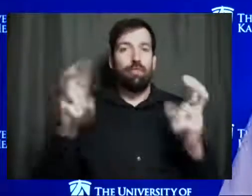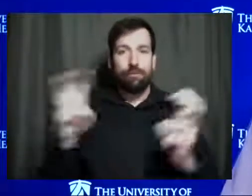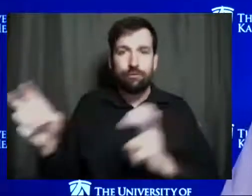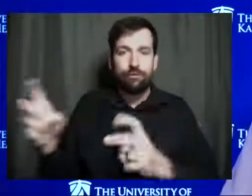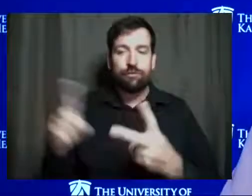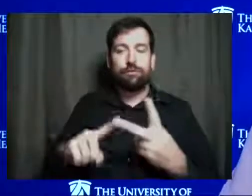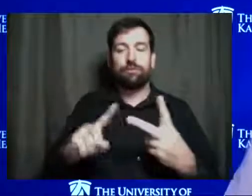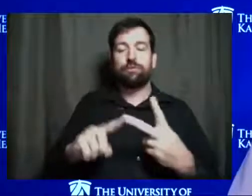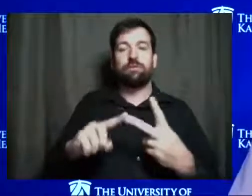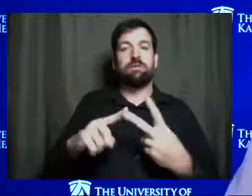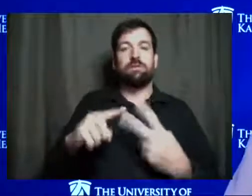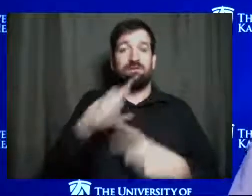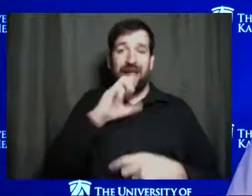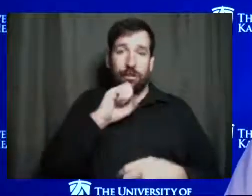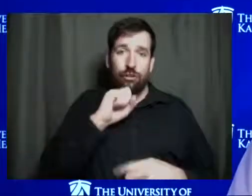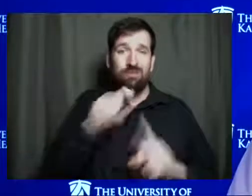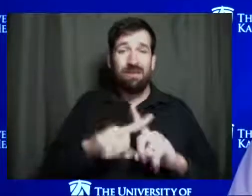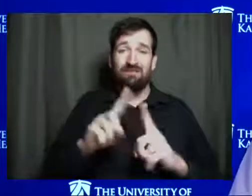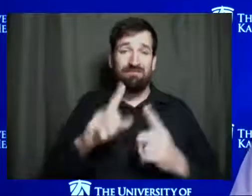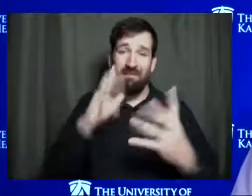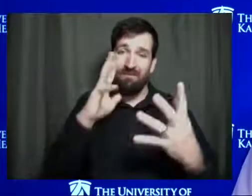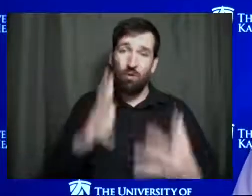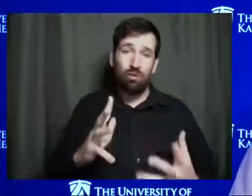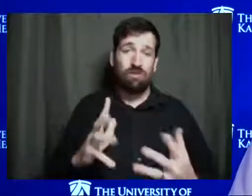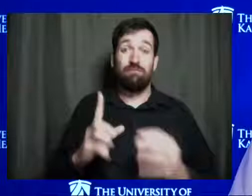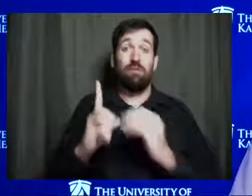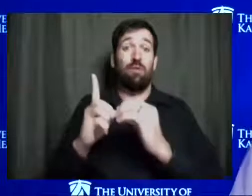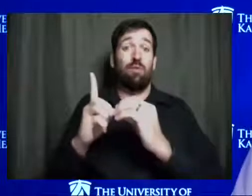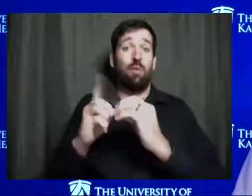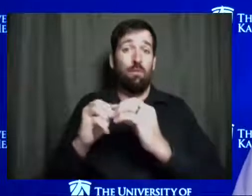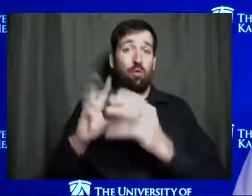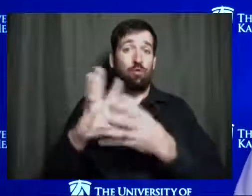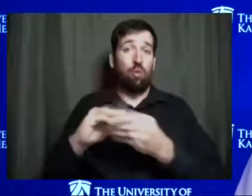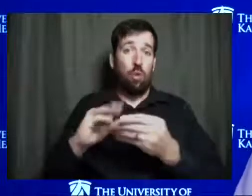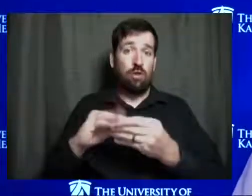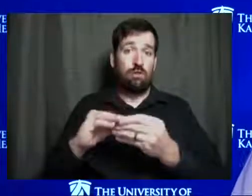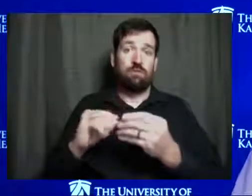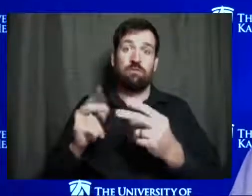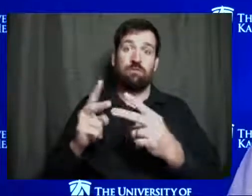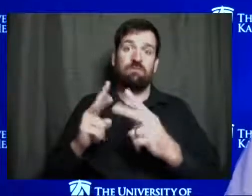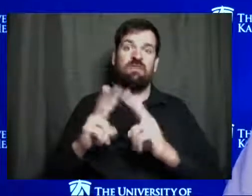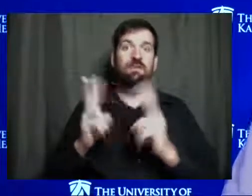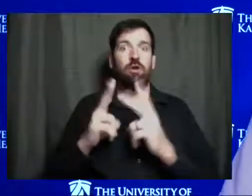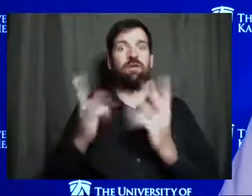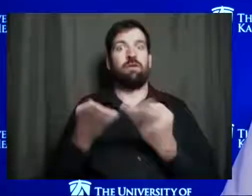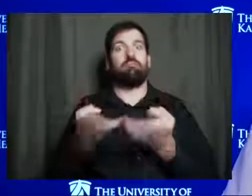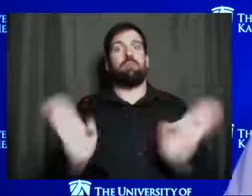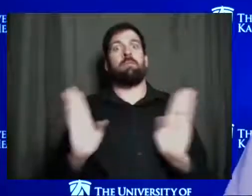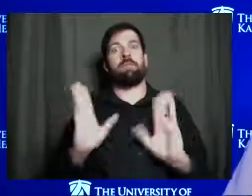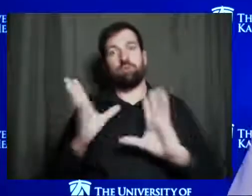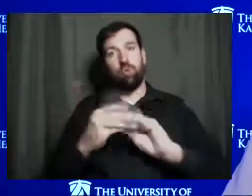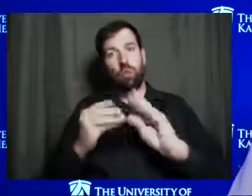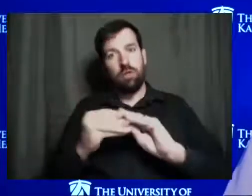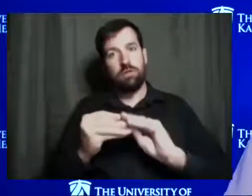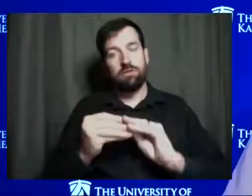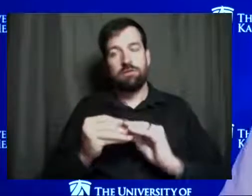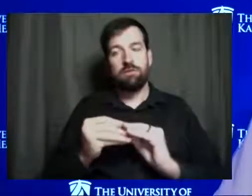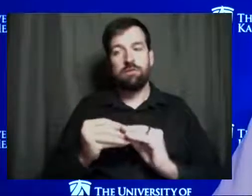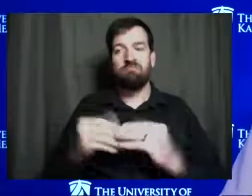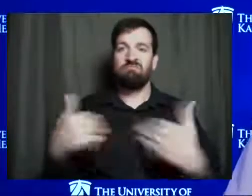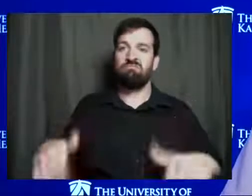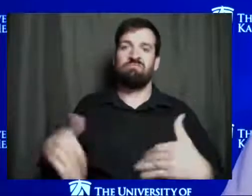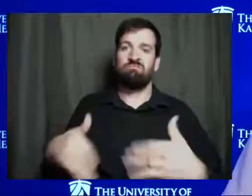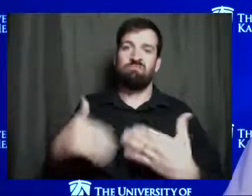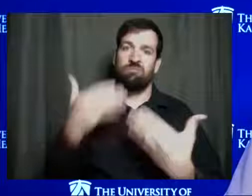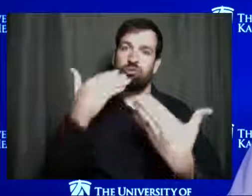it's unfortunate. I think this is just one more story. This is a very public story of a great civil servant, of the fact of